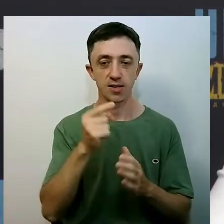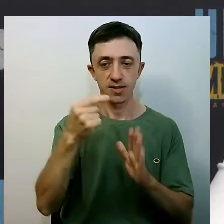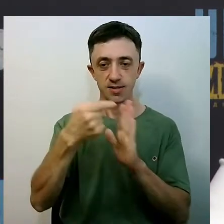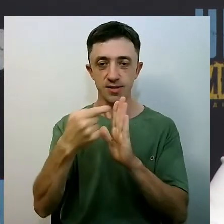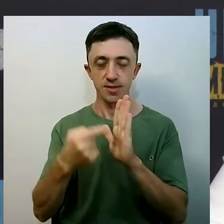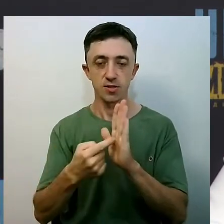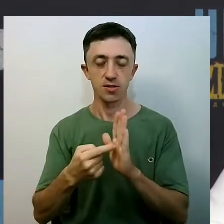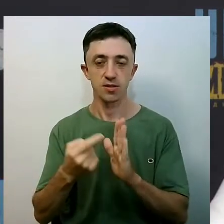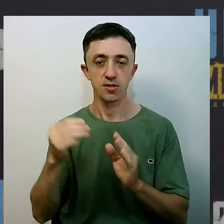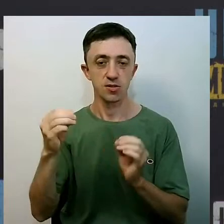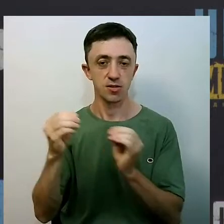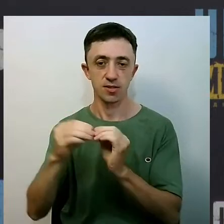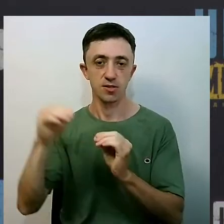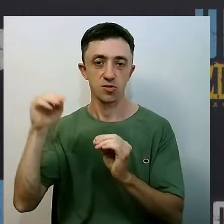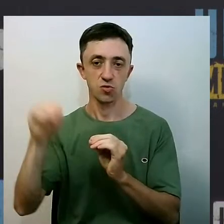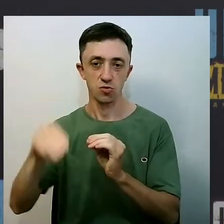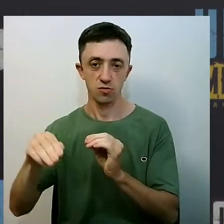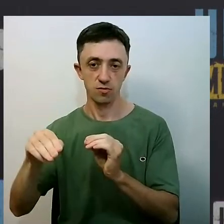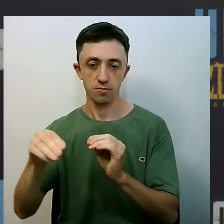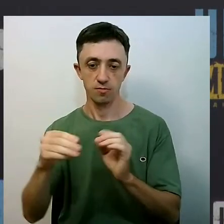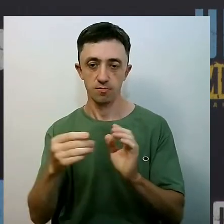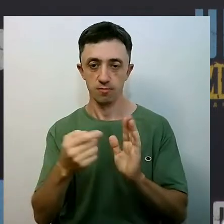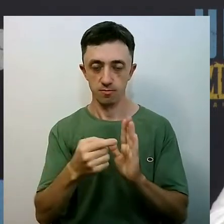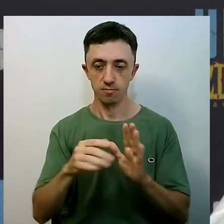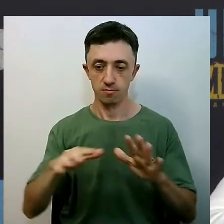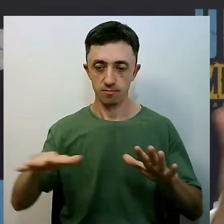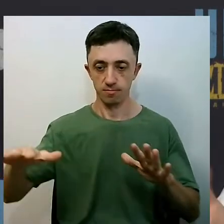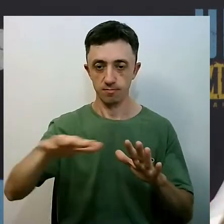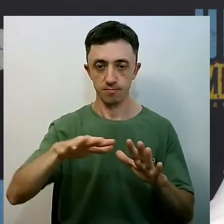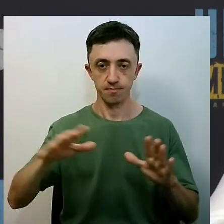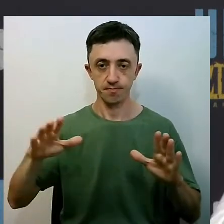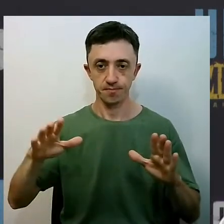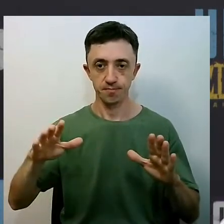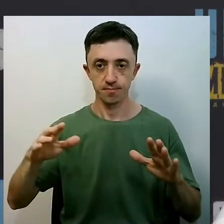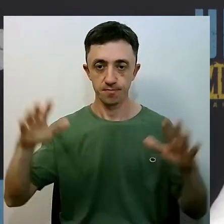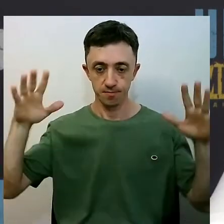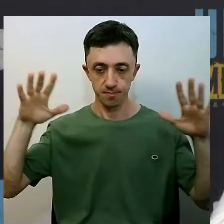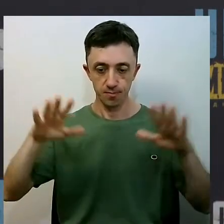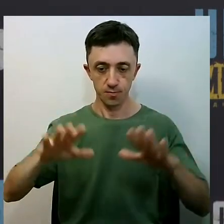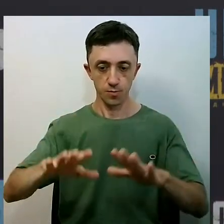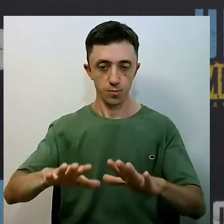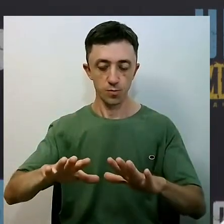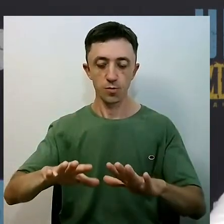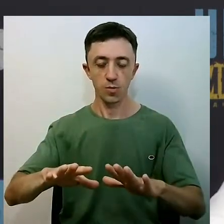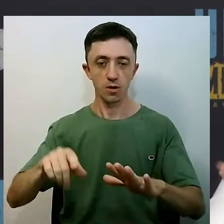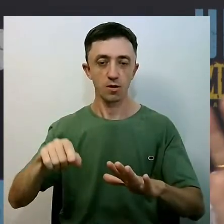For a comprehensive plan, the scale is 1 to 10,000,